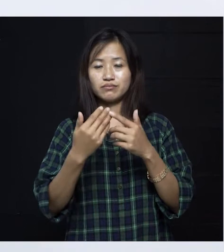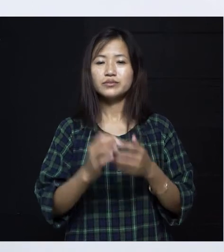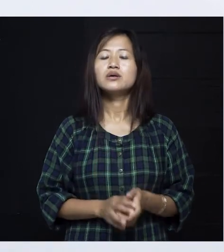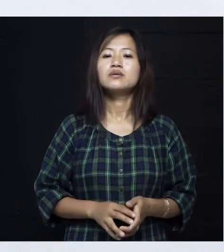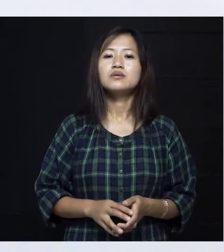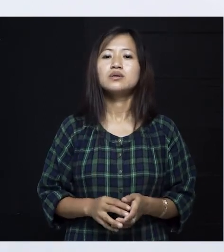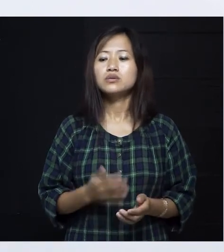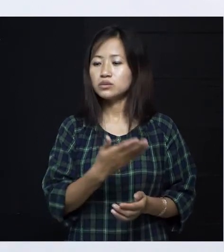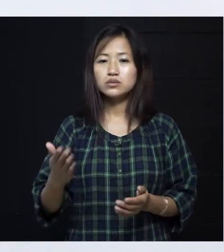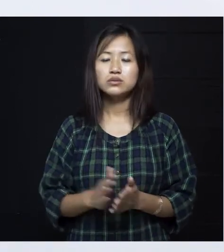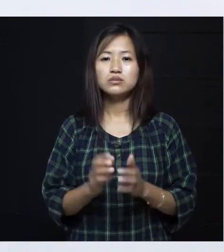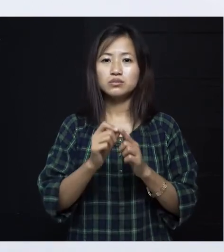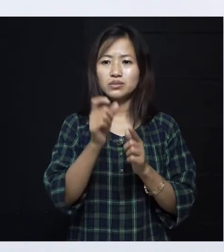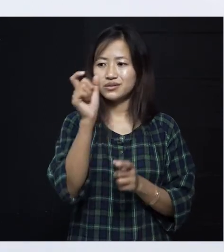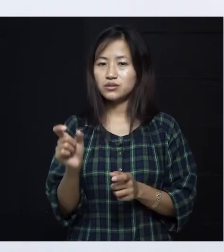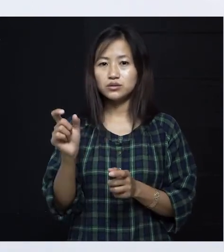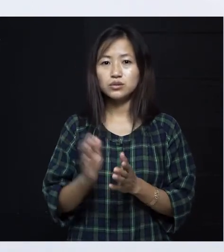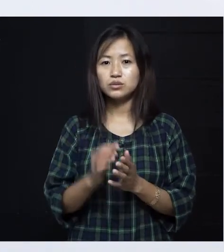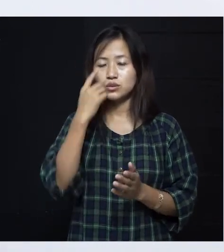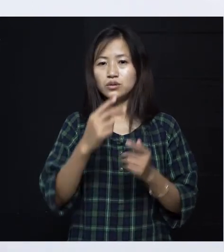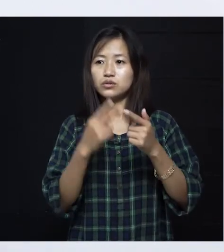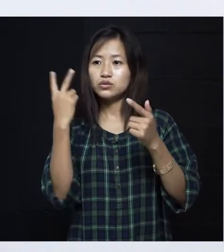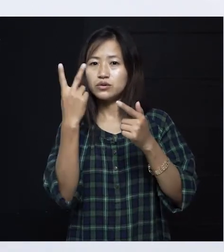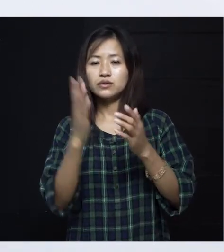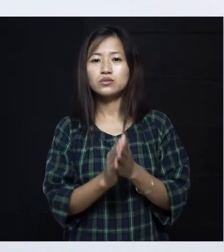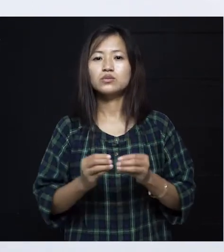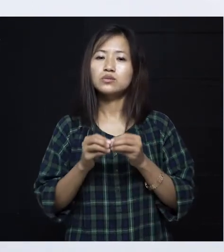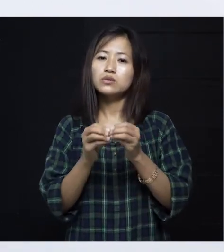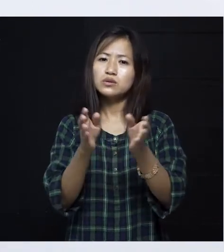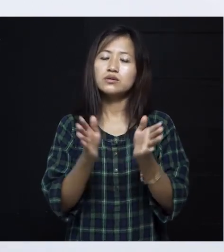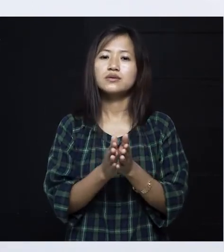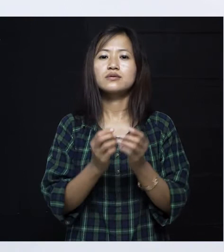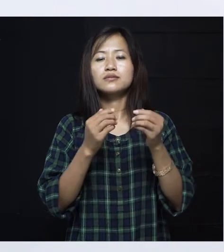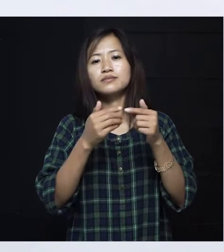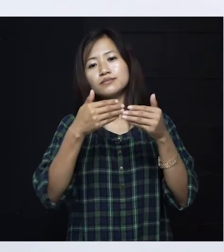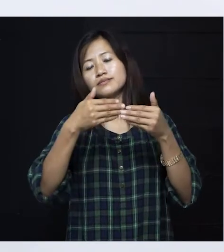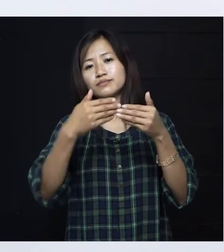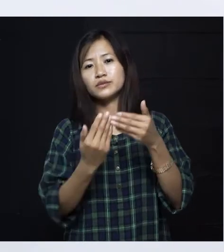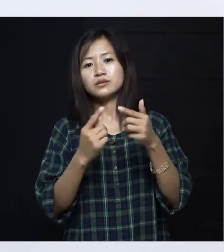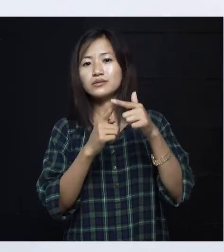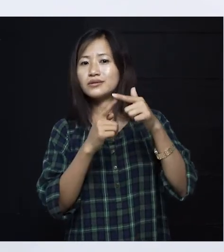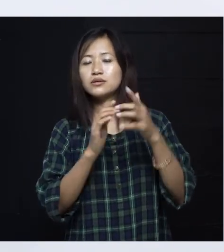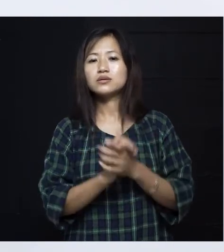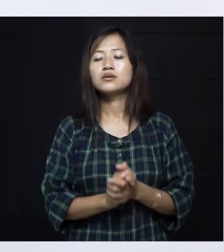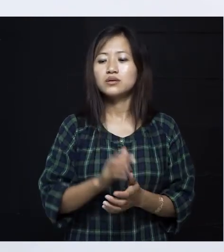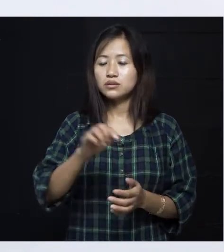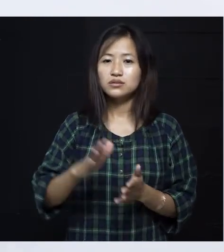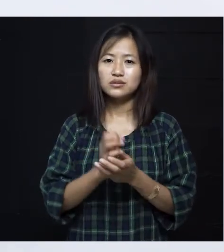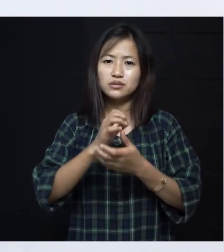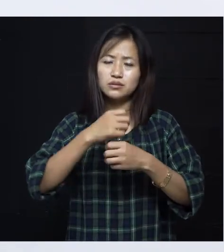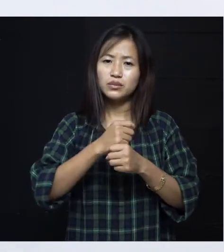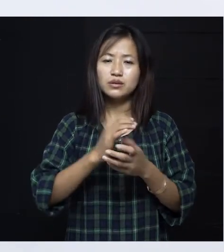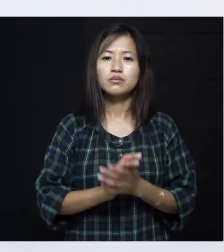travelers means those passengers who are traveling without a ticket. Okay, now why they create problem is this